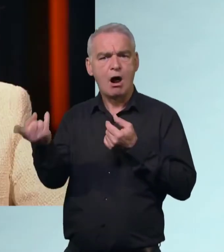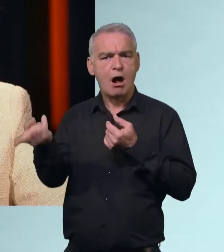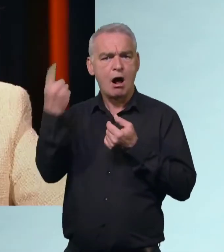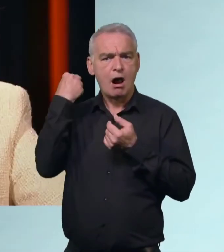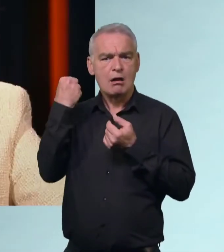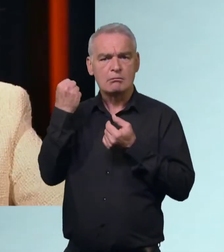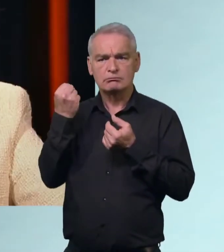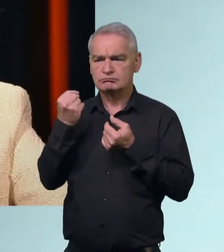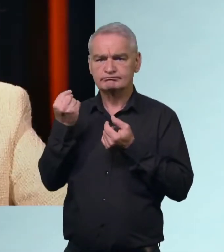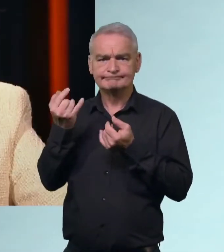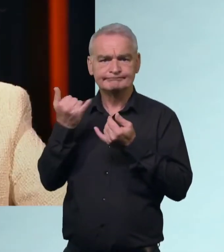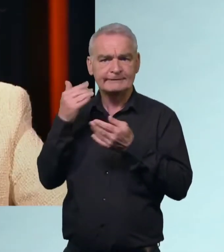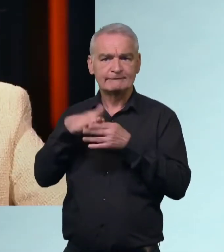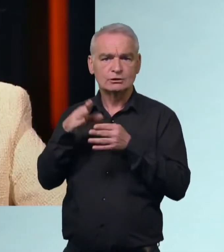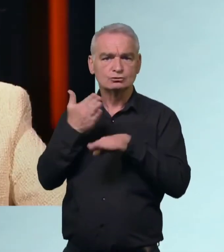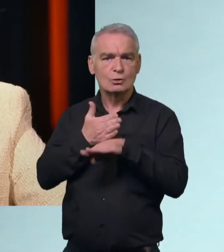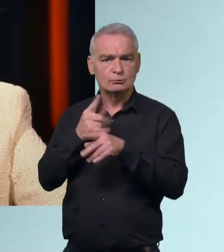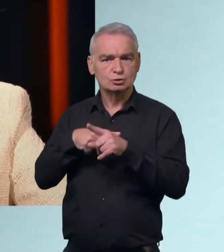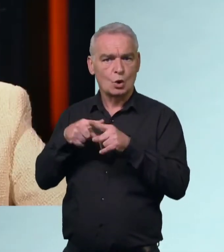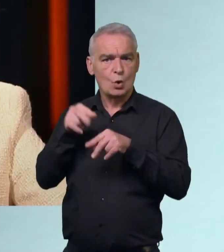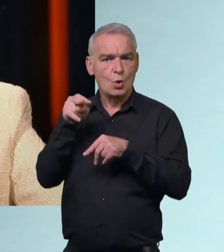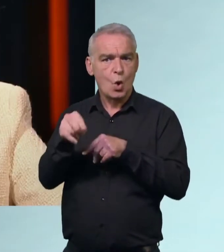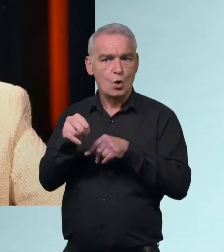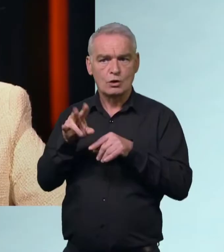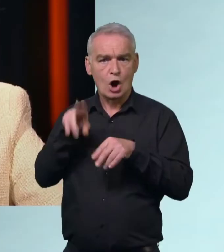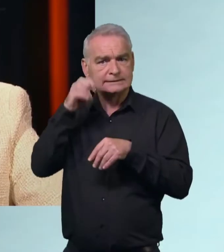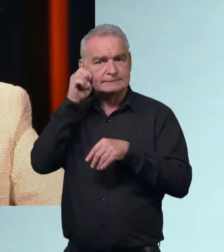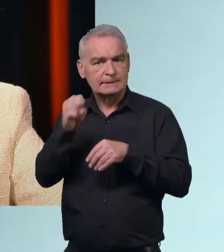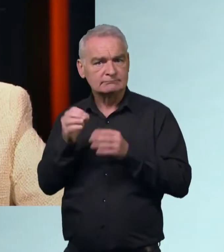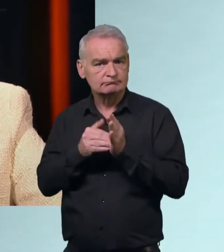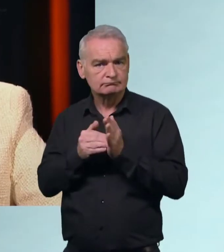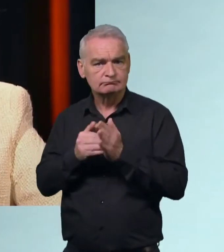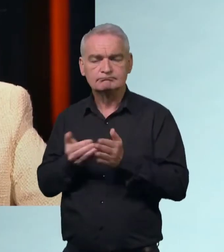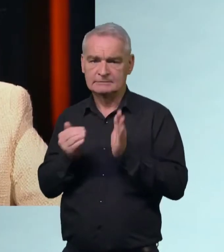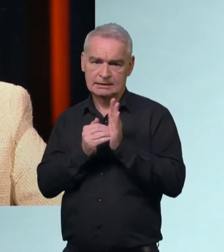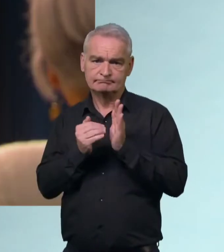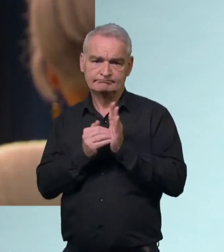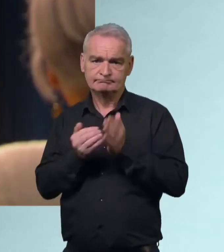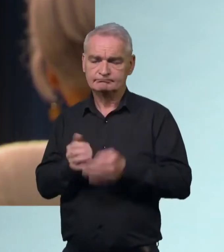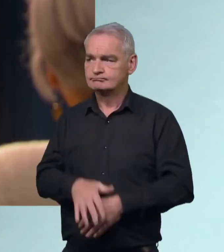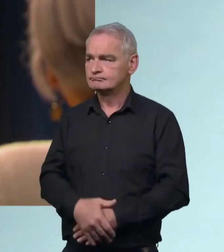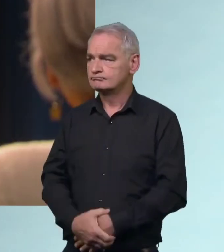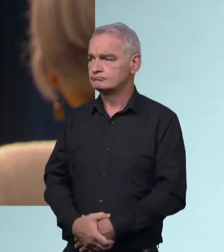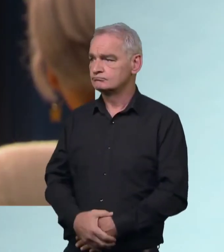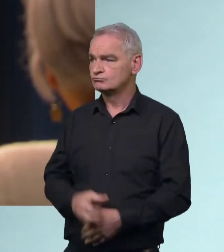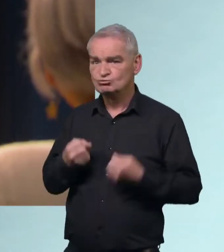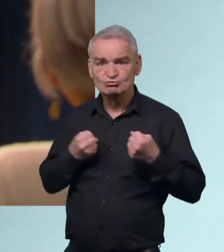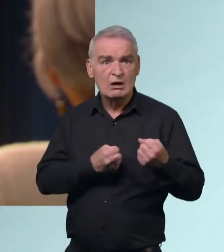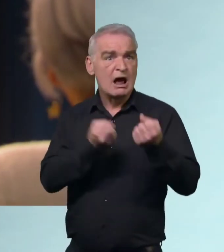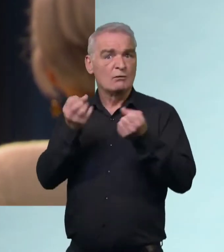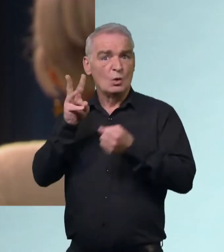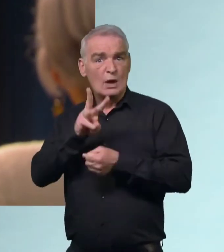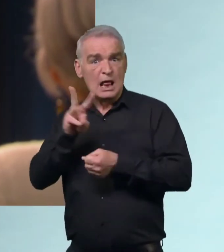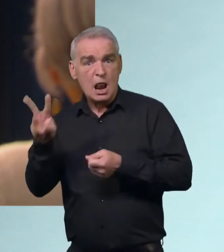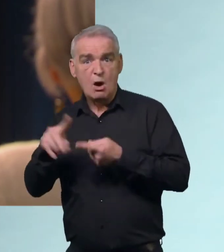I imagine get called at very short notice. Yep. Drive to Wicklow or Donegal